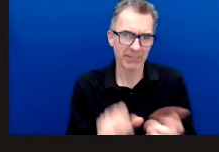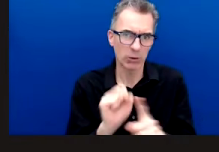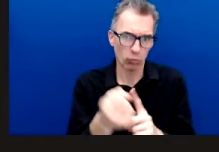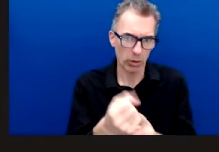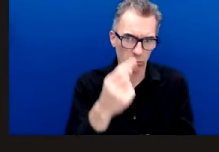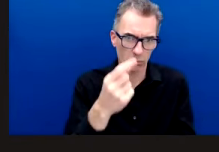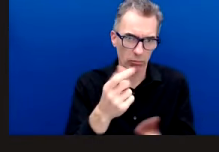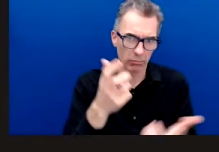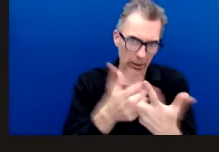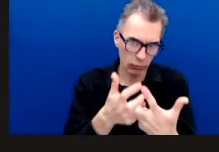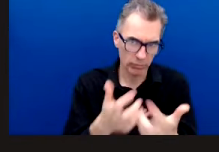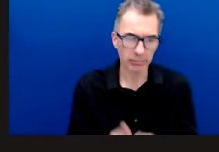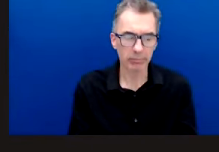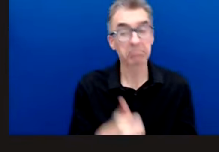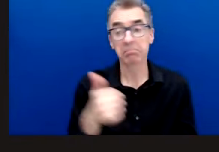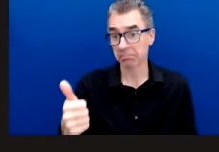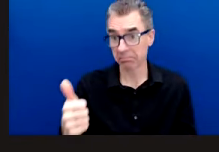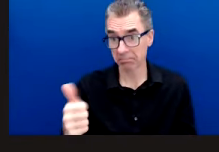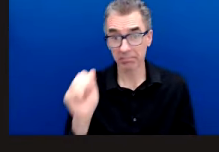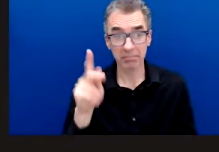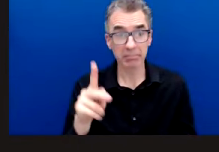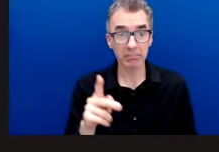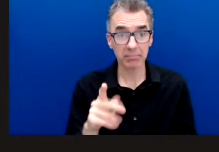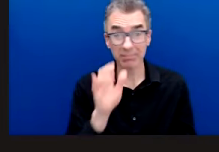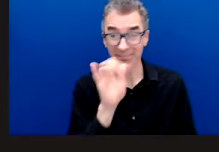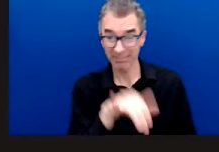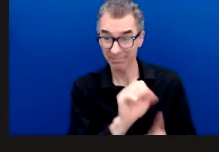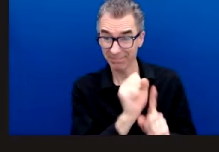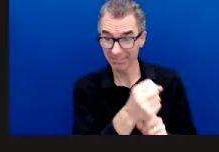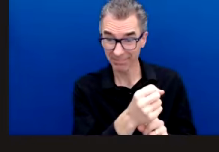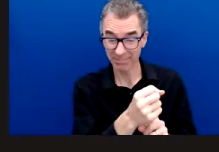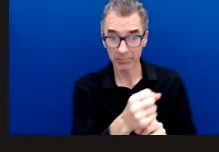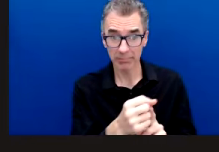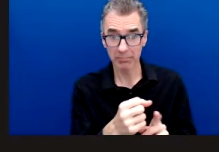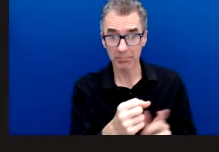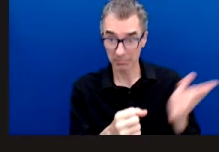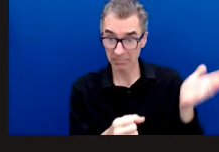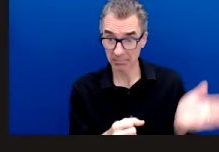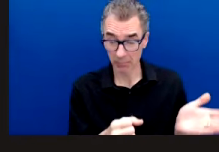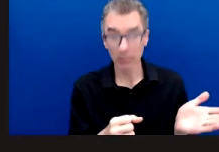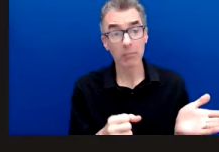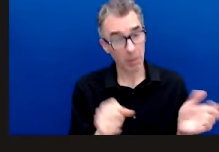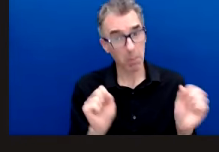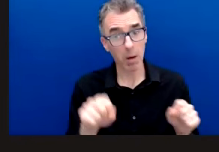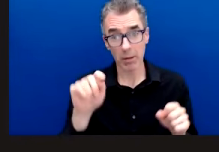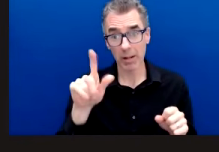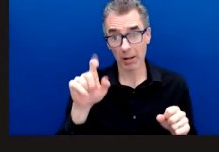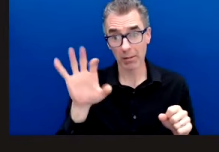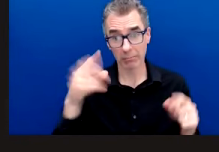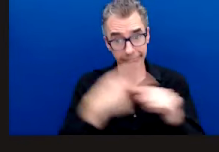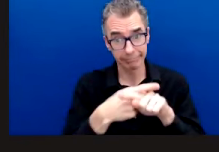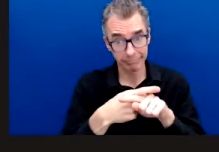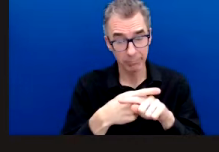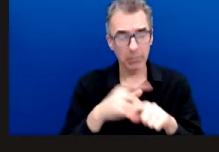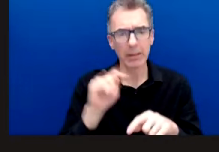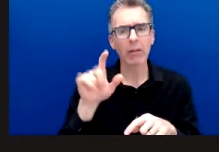great. Okay, so for this case study, yes, this could potentially be a Title IX issue. Title IX